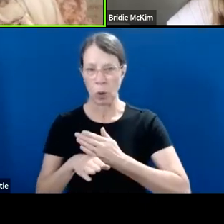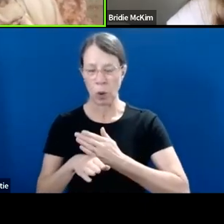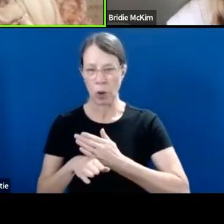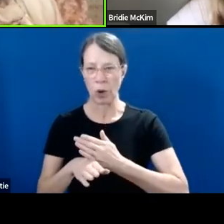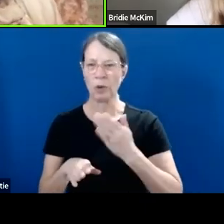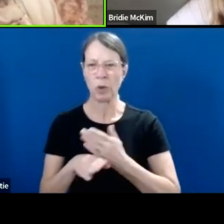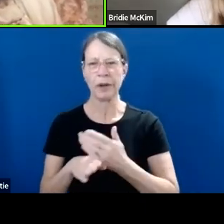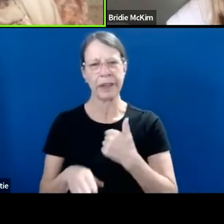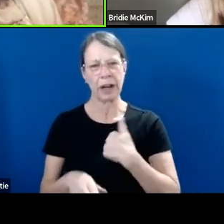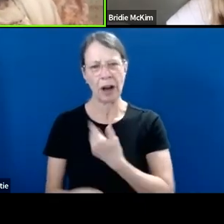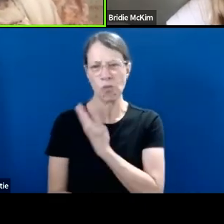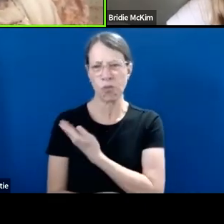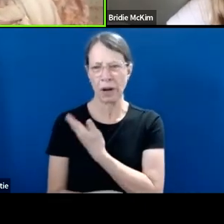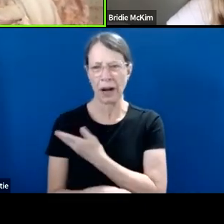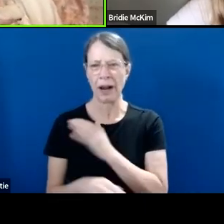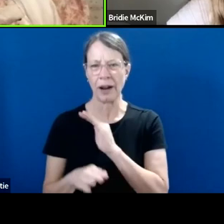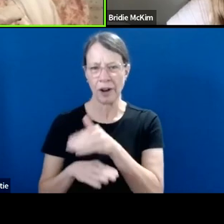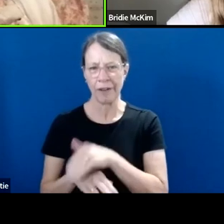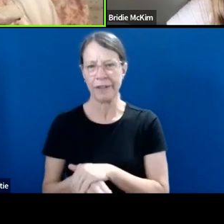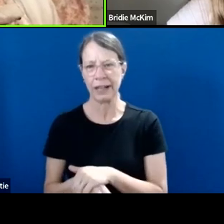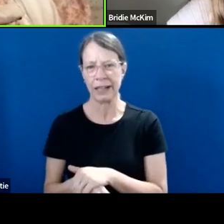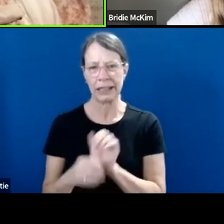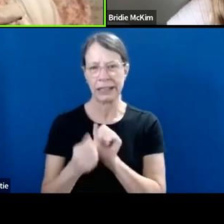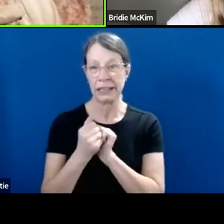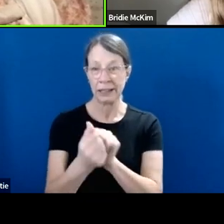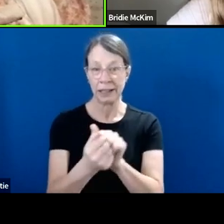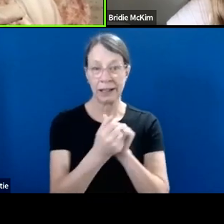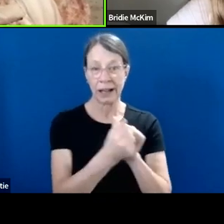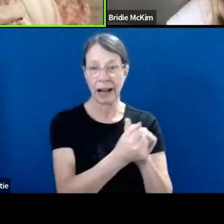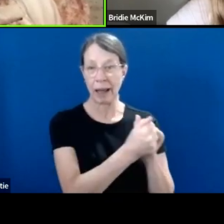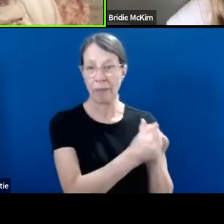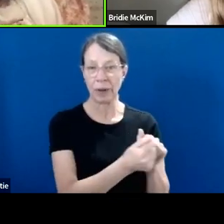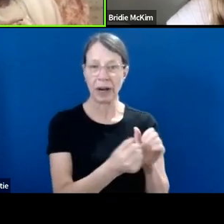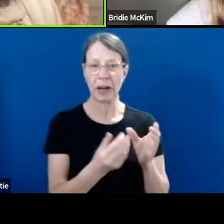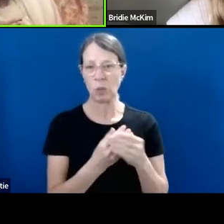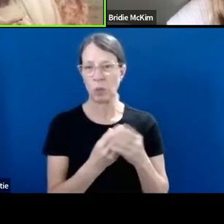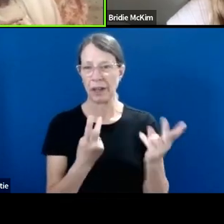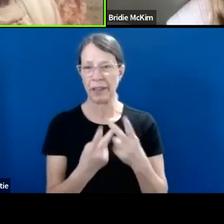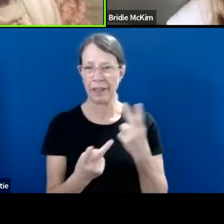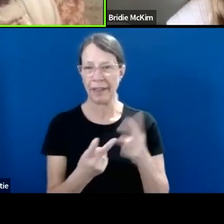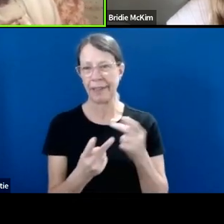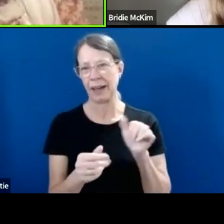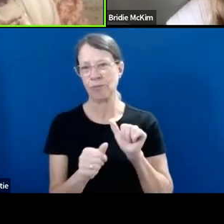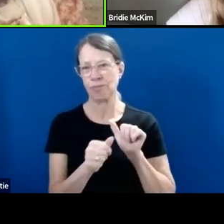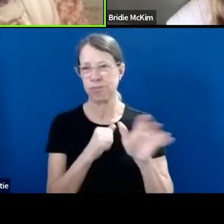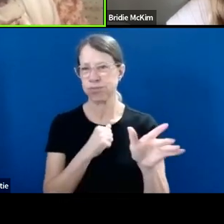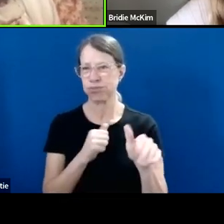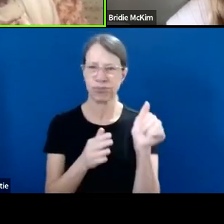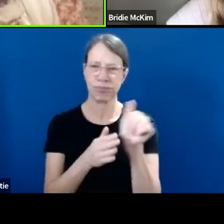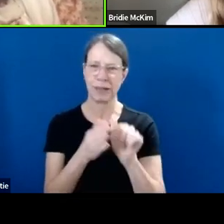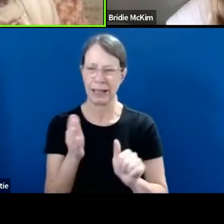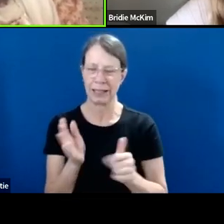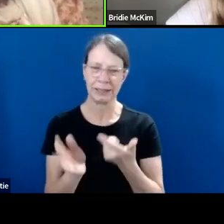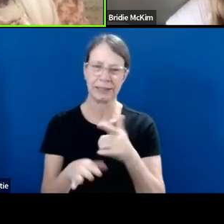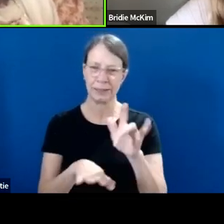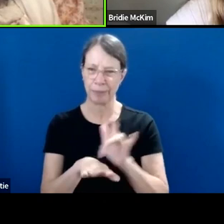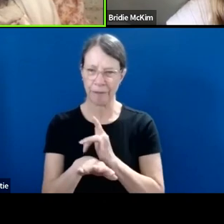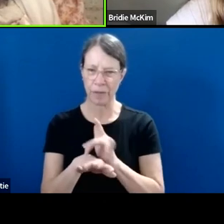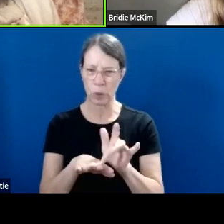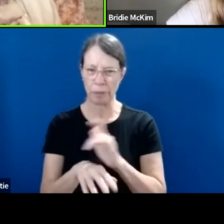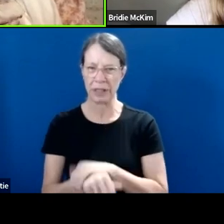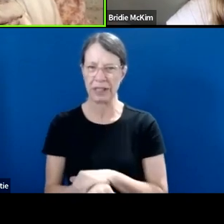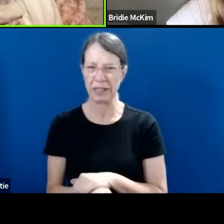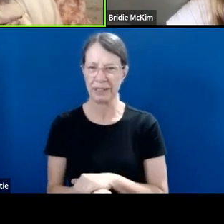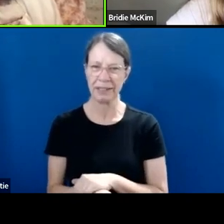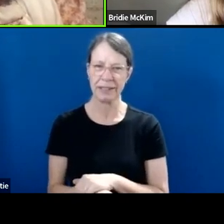and collaborating with great artists in this space and people who really want to be